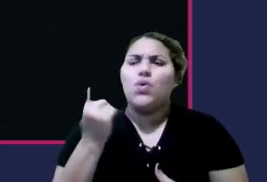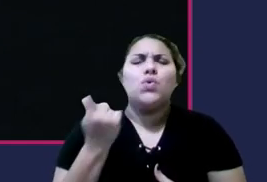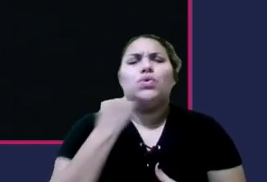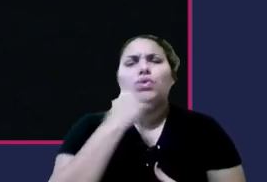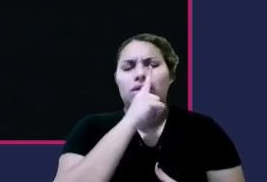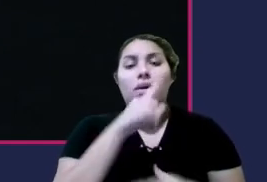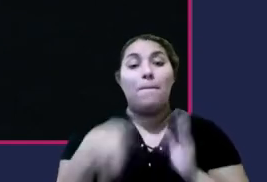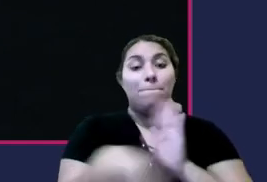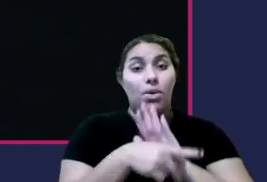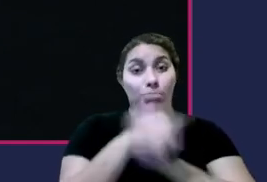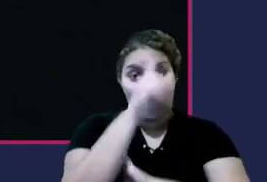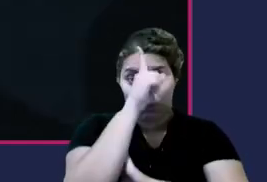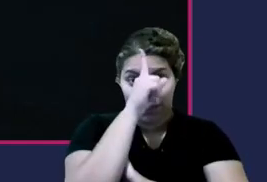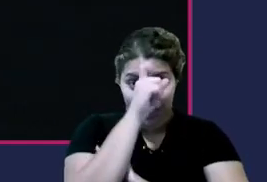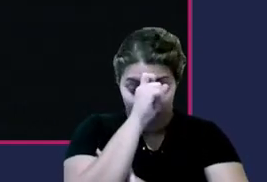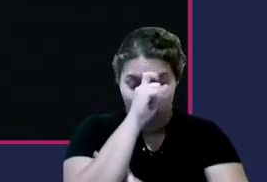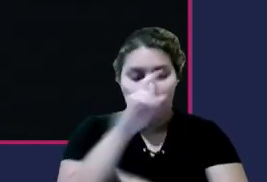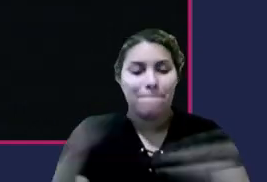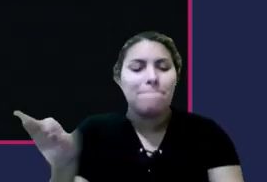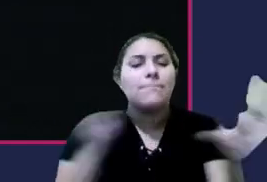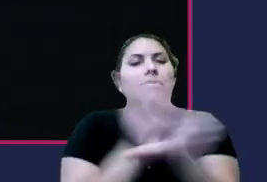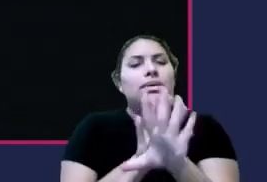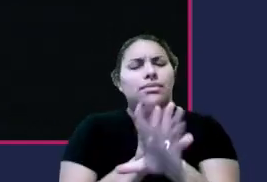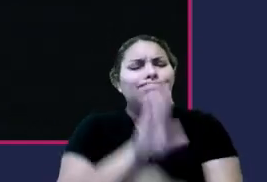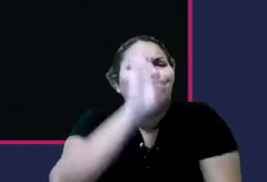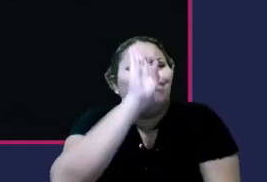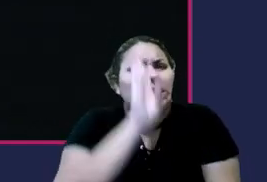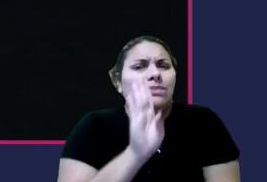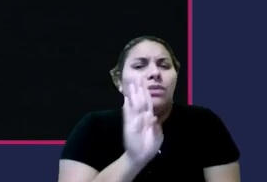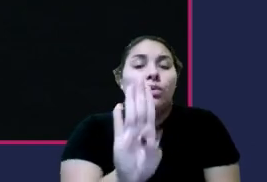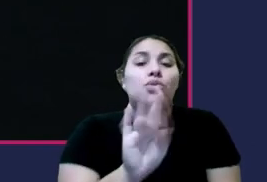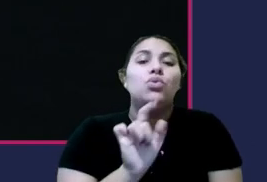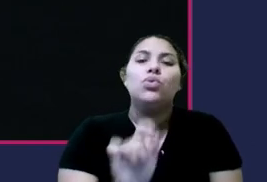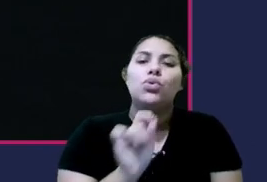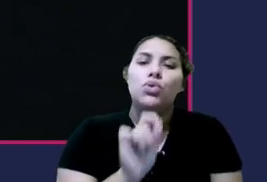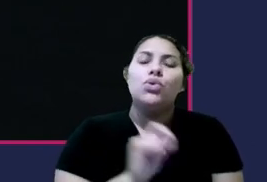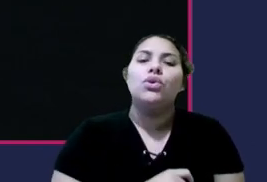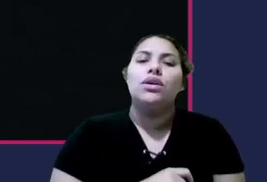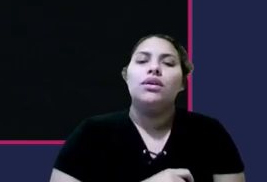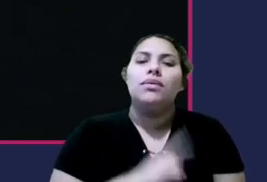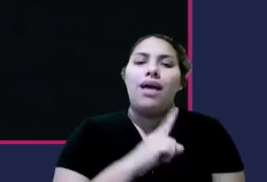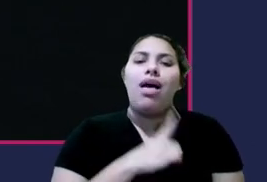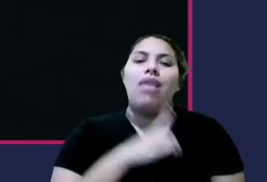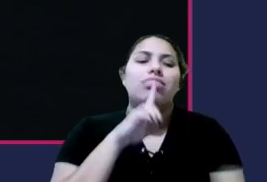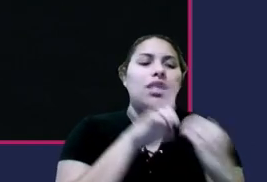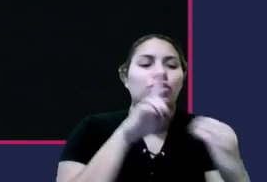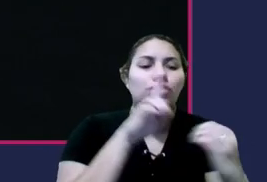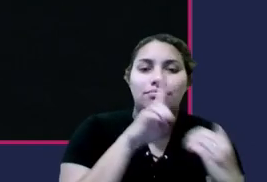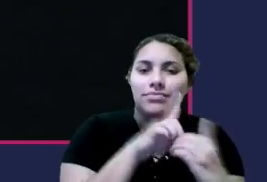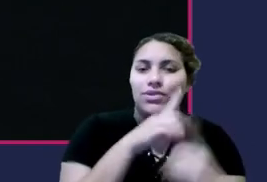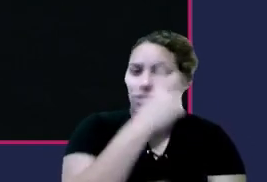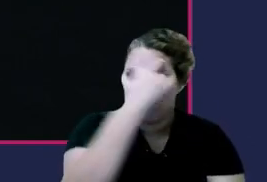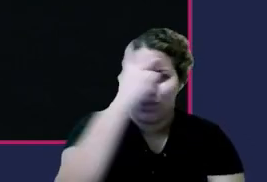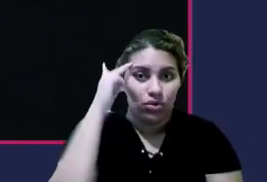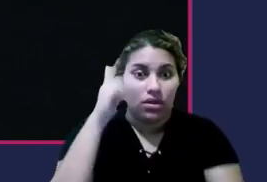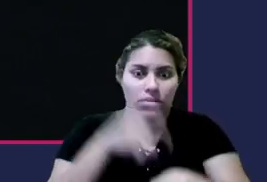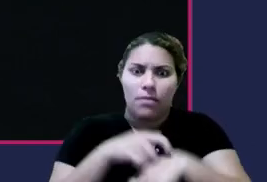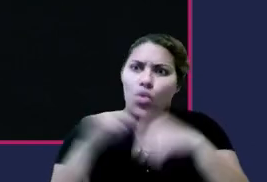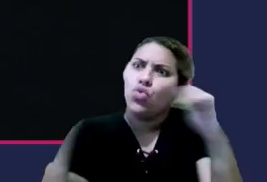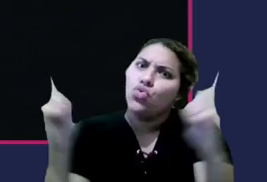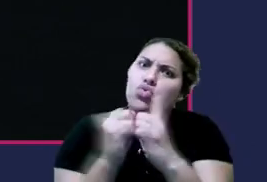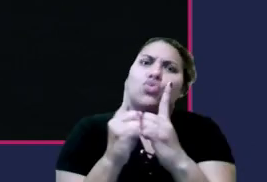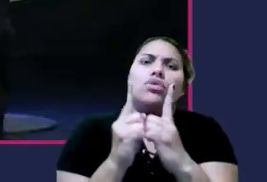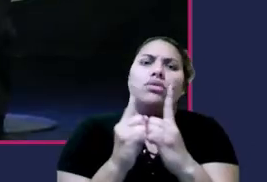we are going to have a hospital ready, especially in terms of